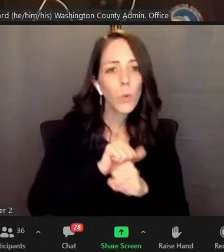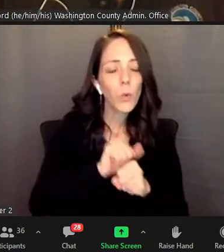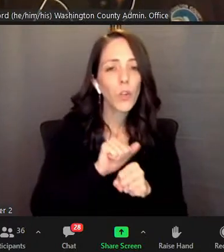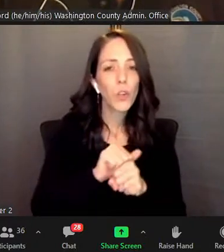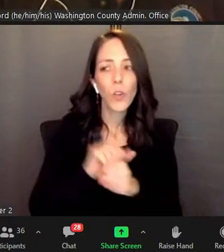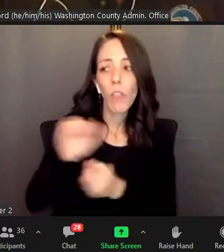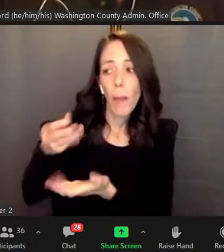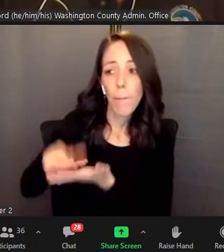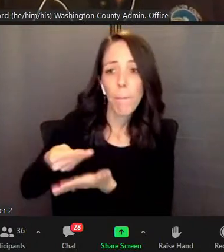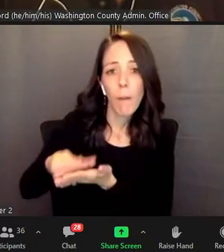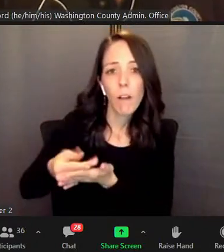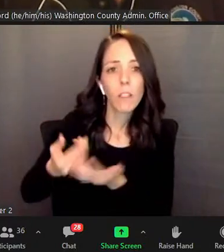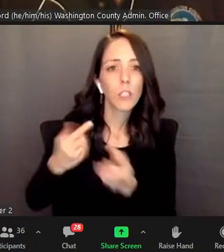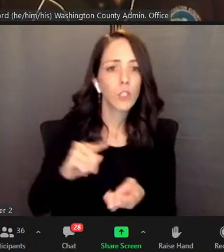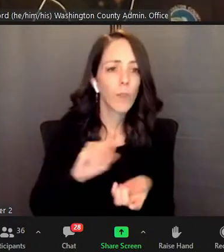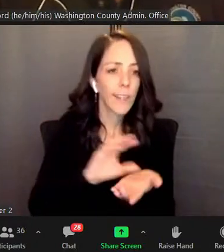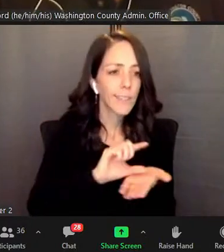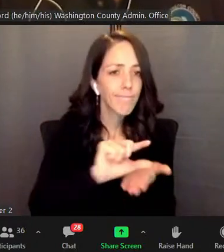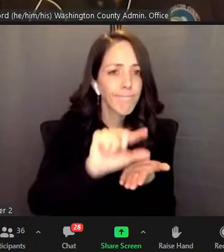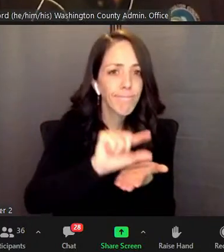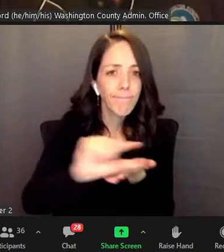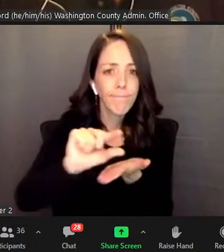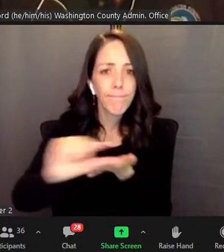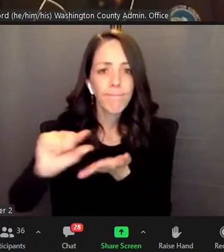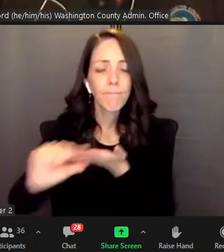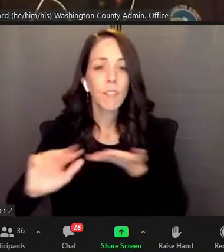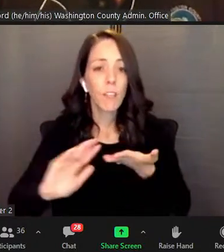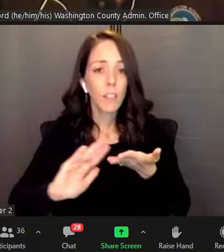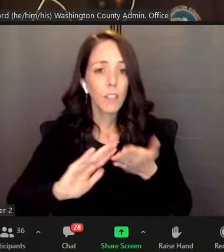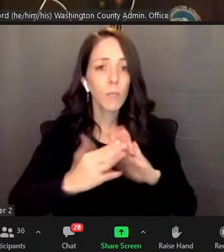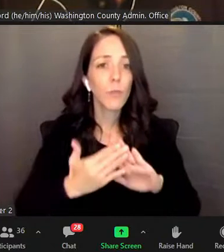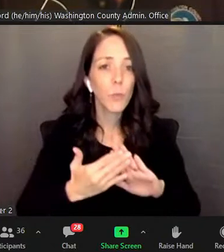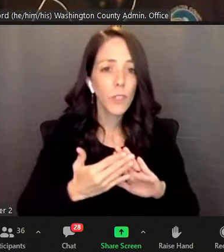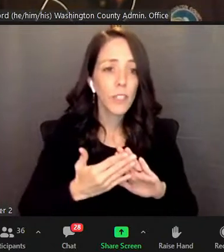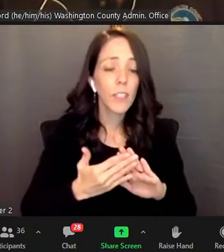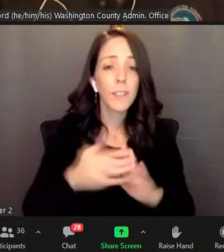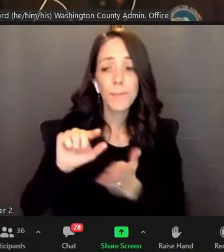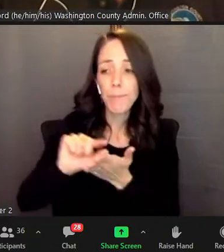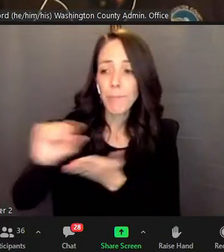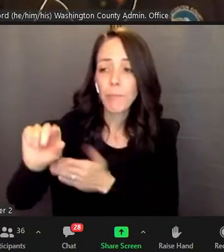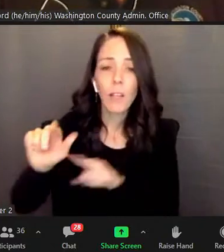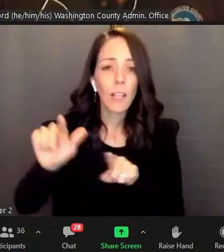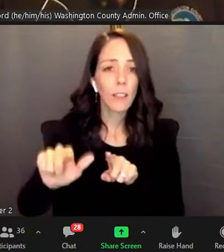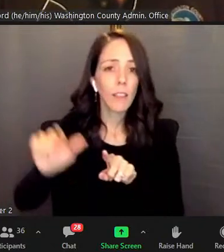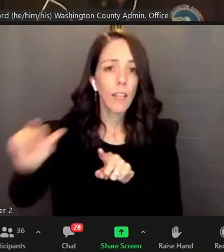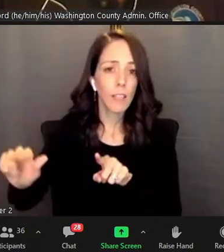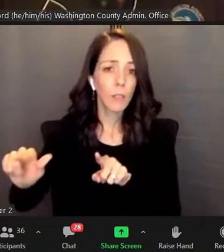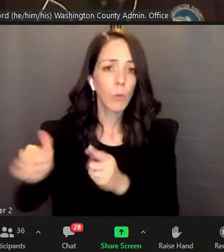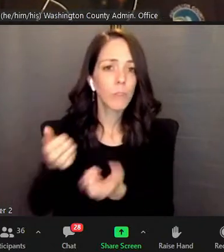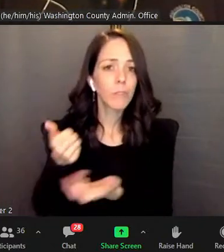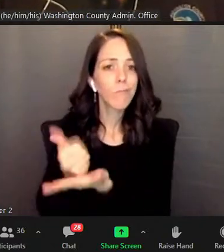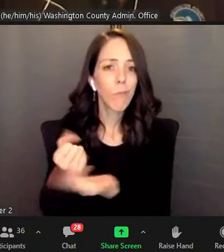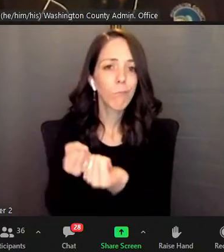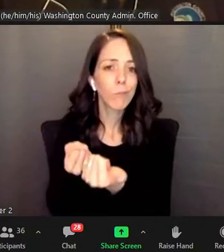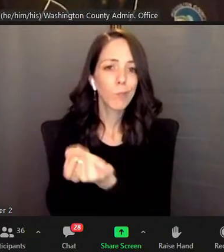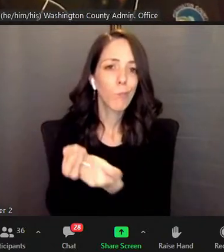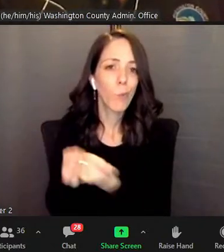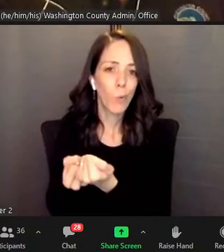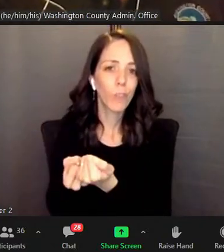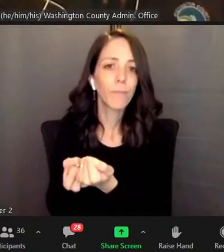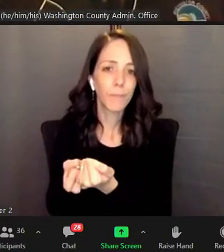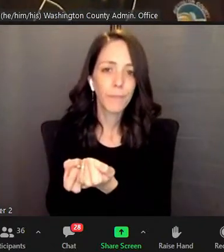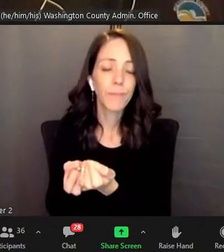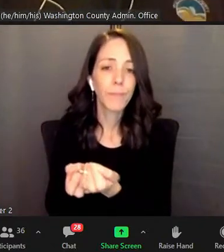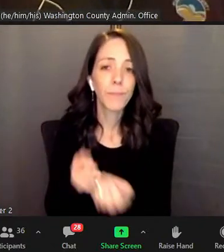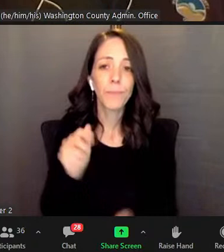dollars to community members' hands and to landlords to cover these costs. So I'd like to turn it